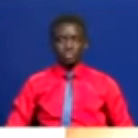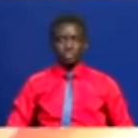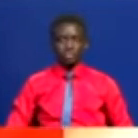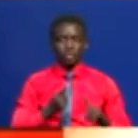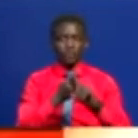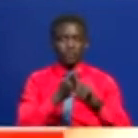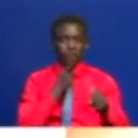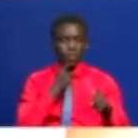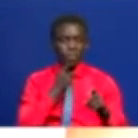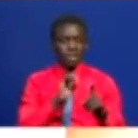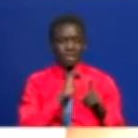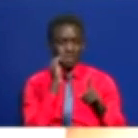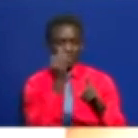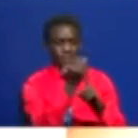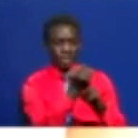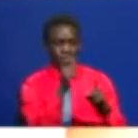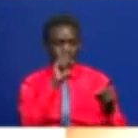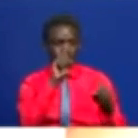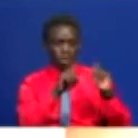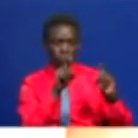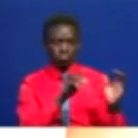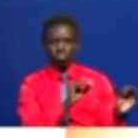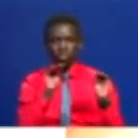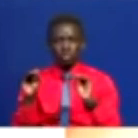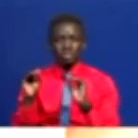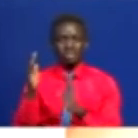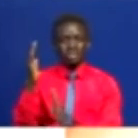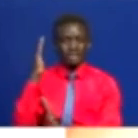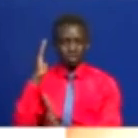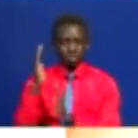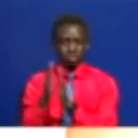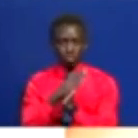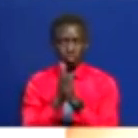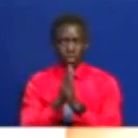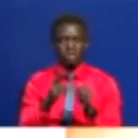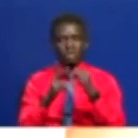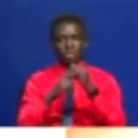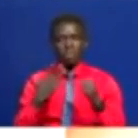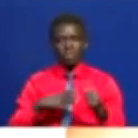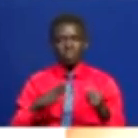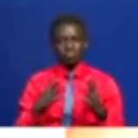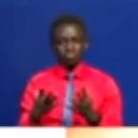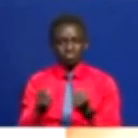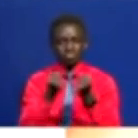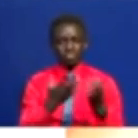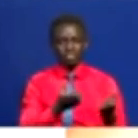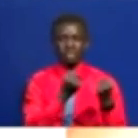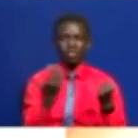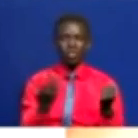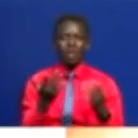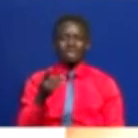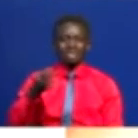From environmental matters to security concerns, seven people have been arrested and ethanol and adulterated alcoholic